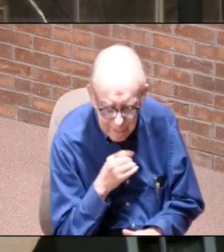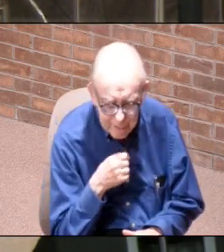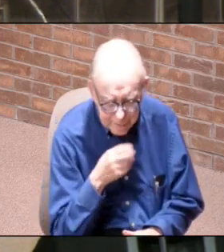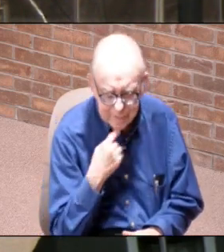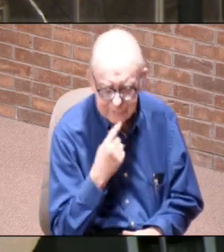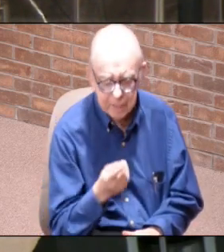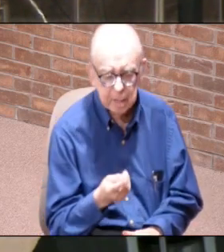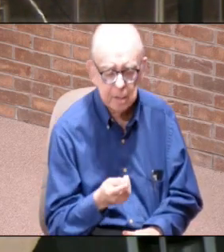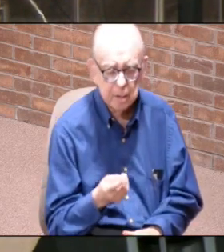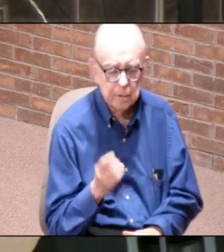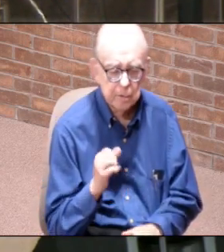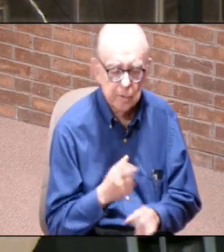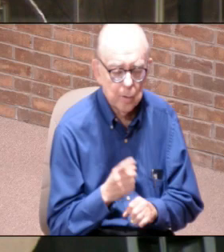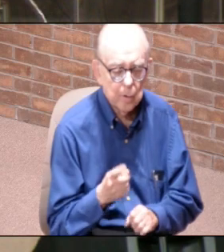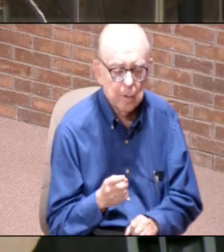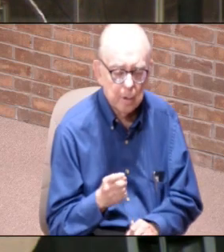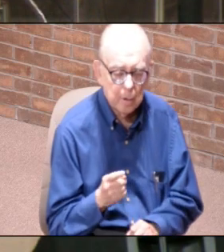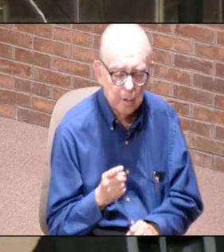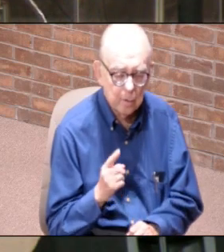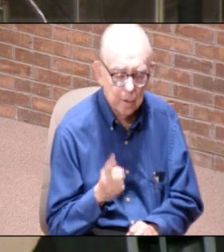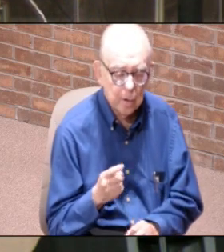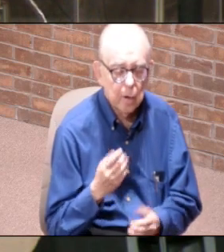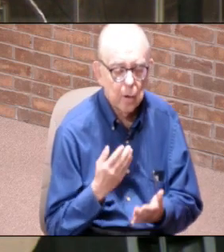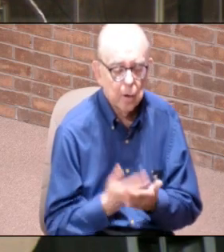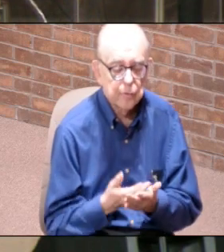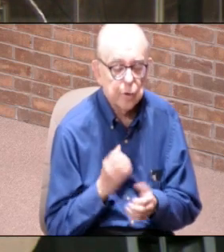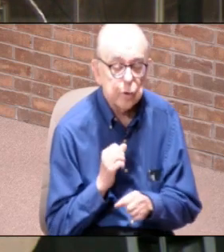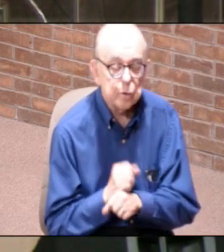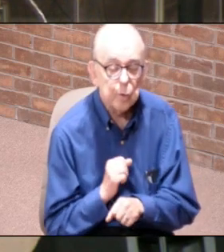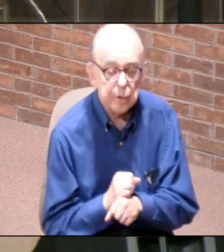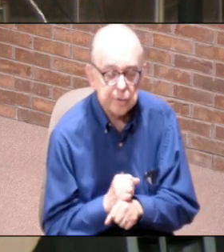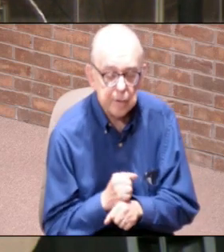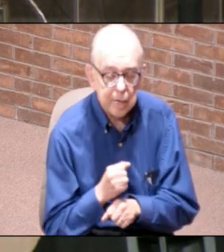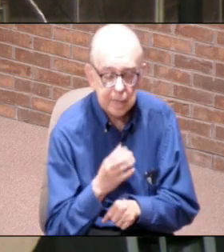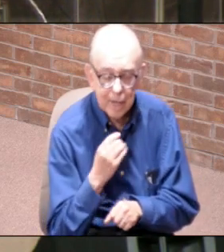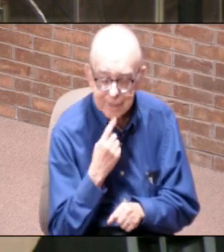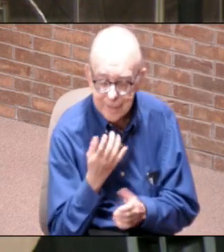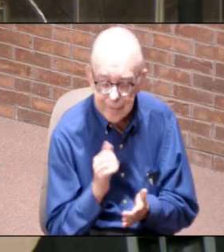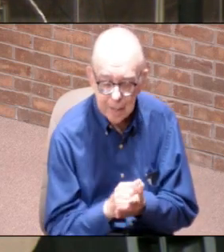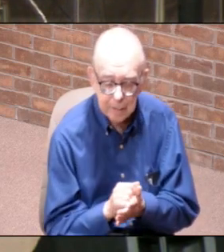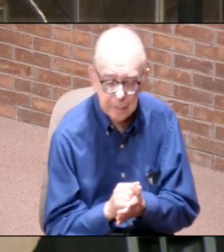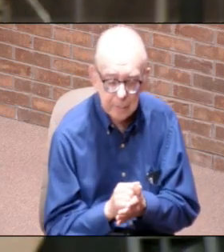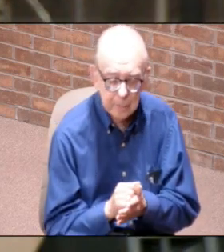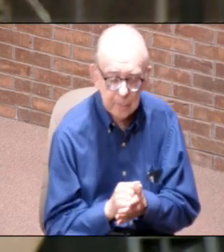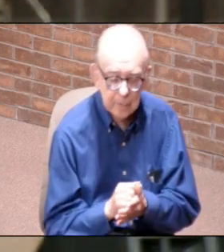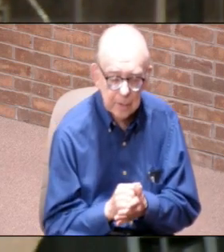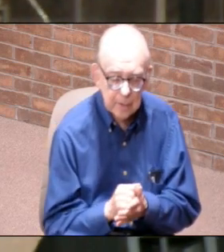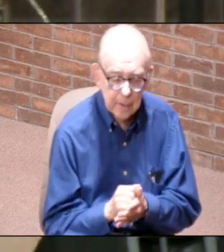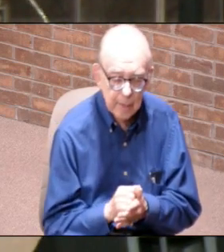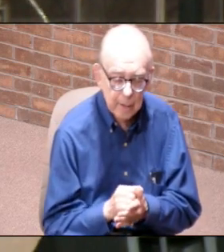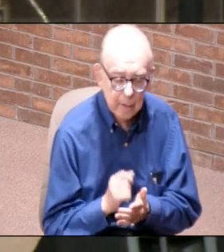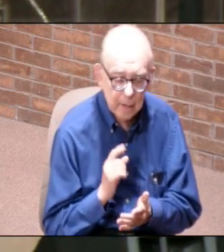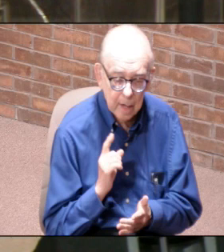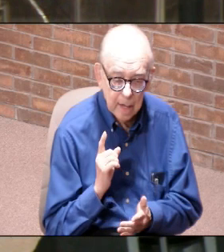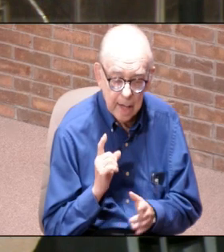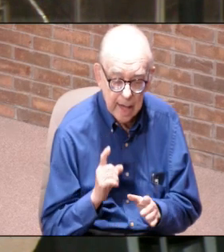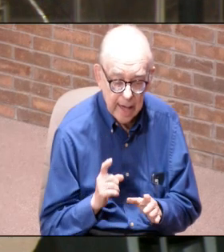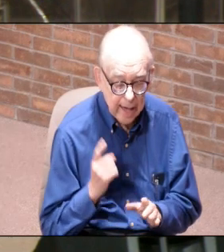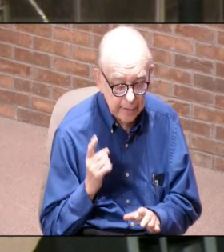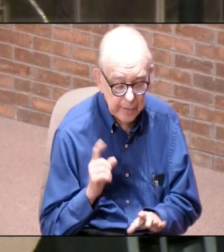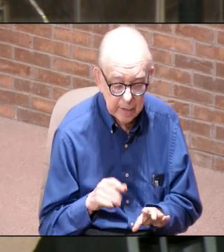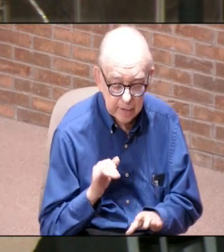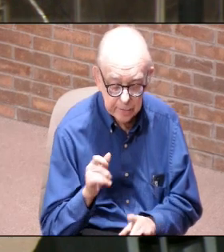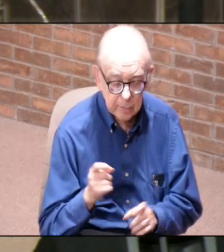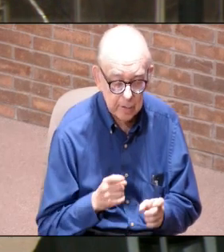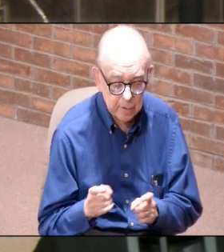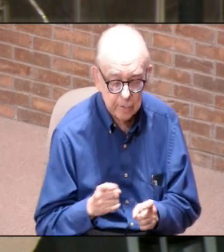say? God said, I made you for good works. And I think he's still in control.